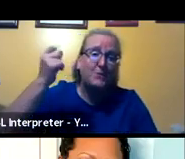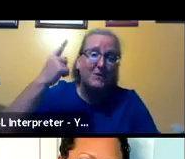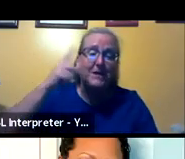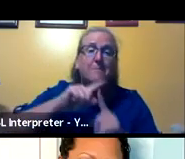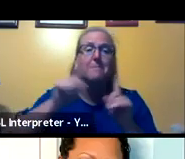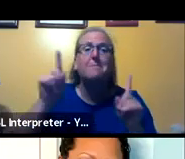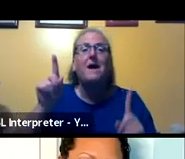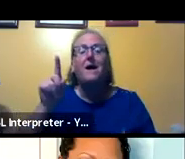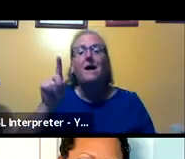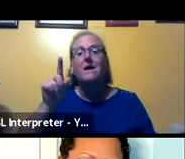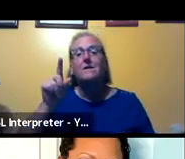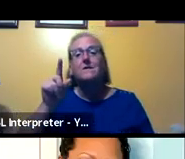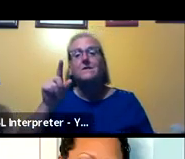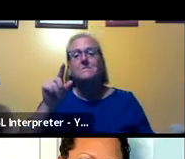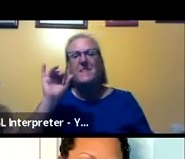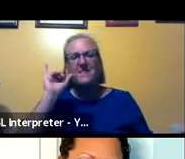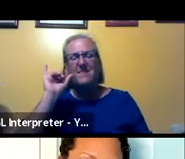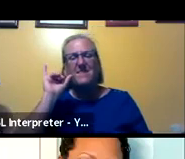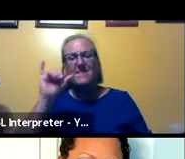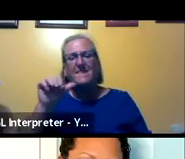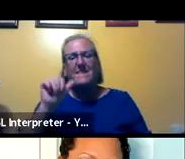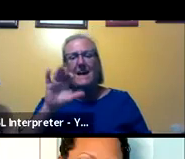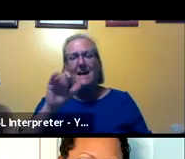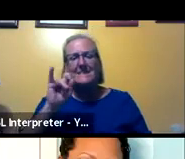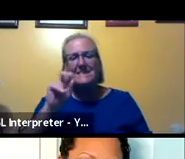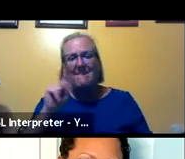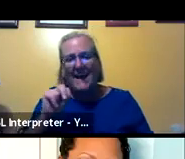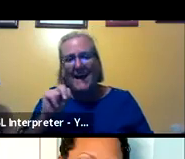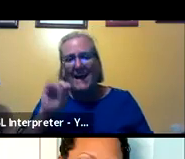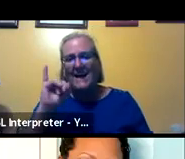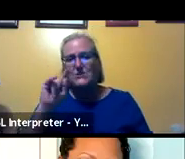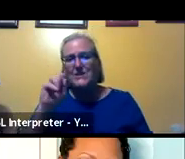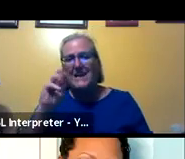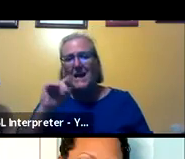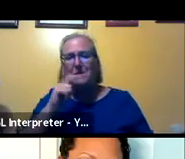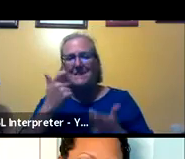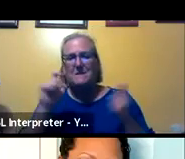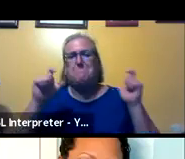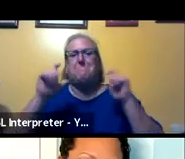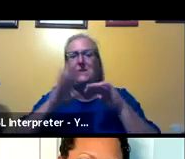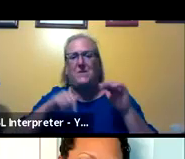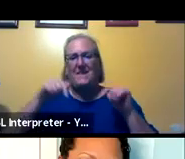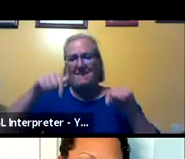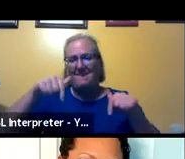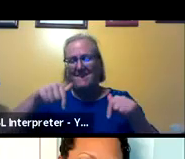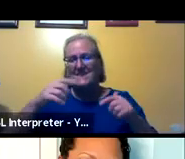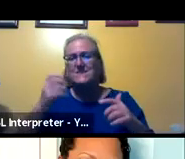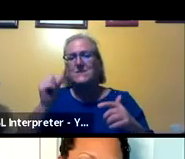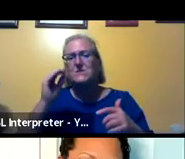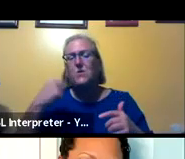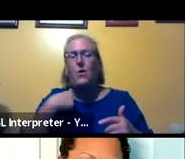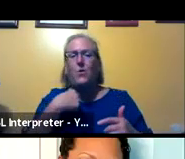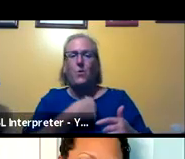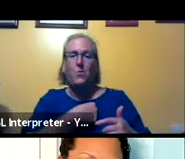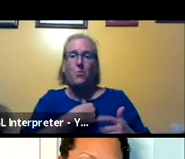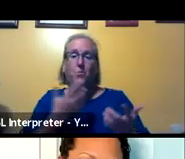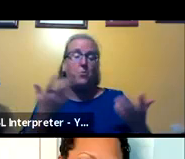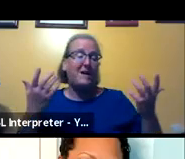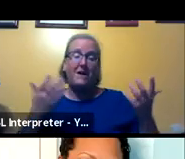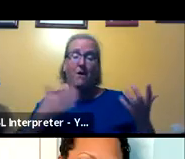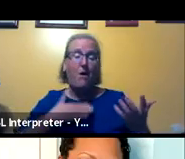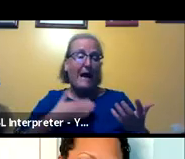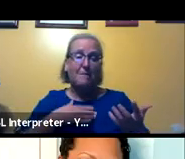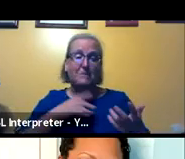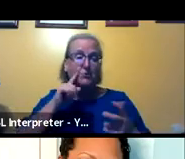that was that's going to be an action item that was bigger than this piece for Bayard, Bancroft, and Stubbs, and so we're happy to entertain that if